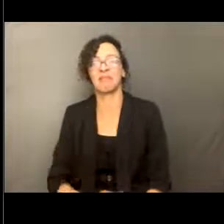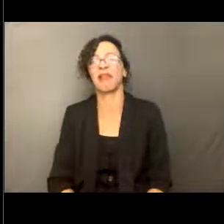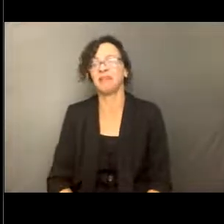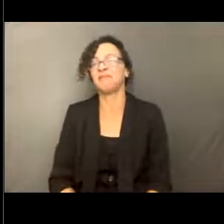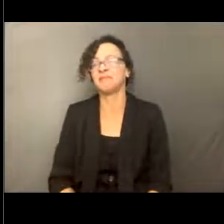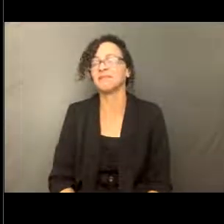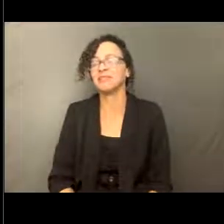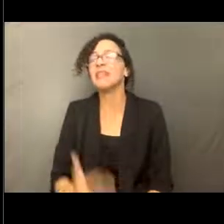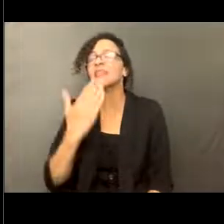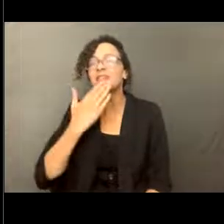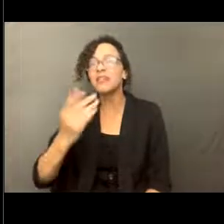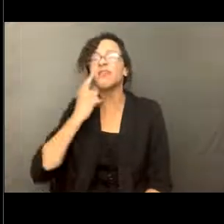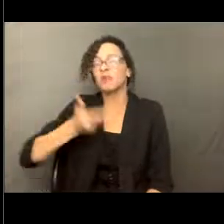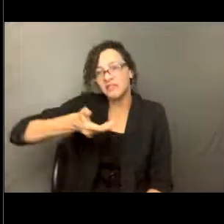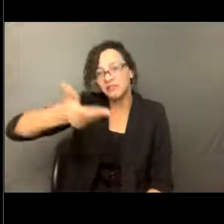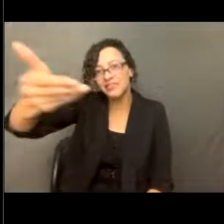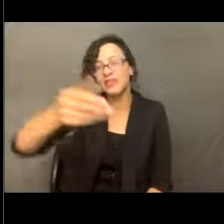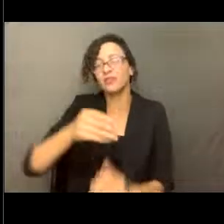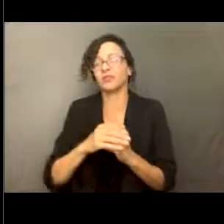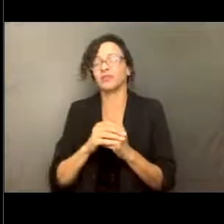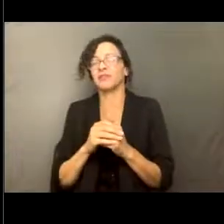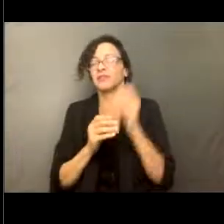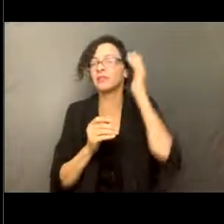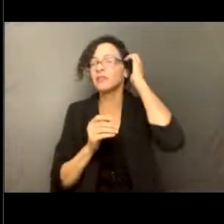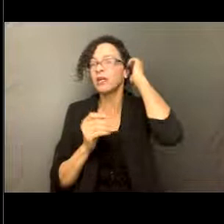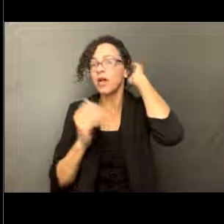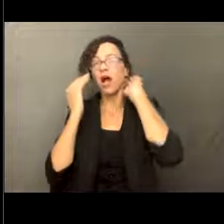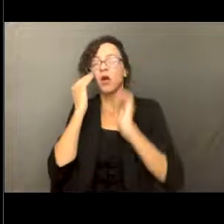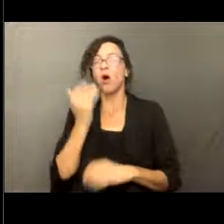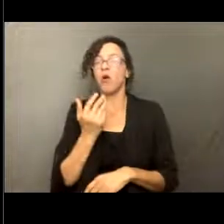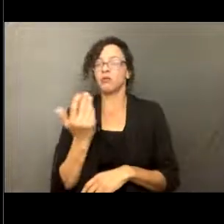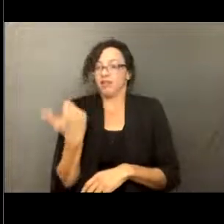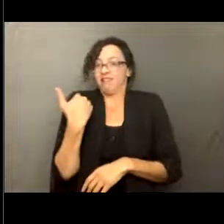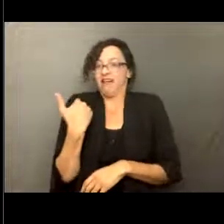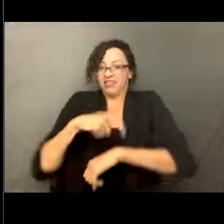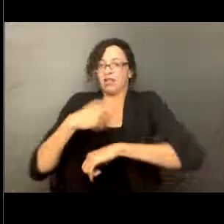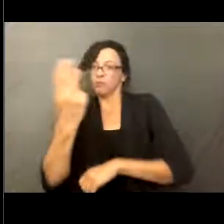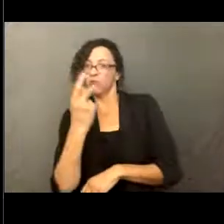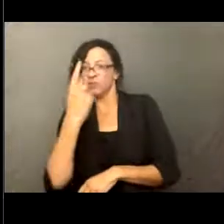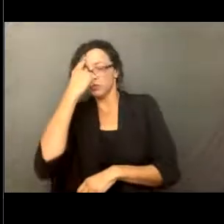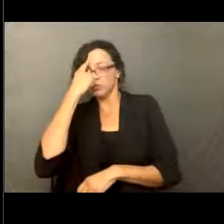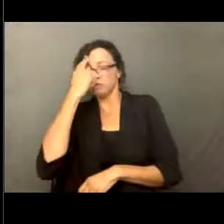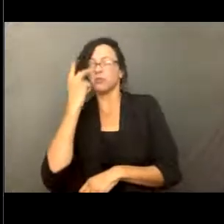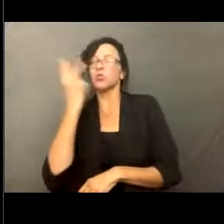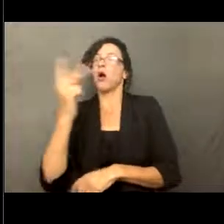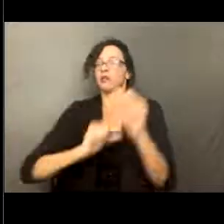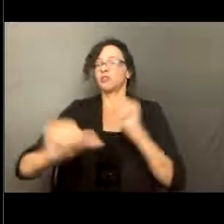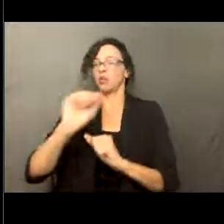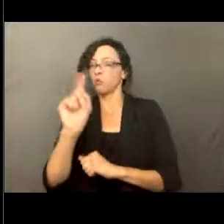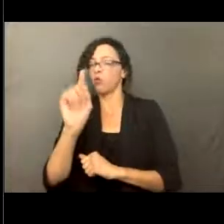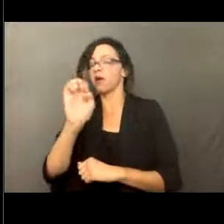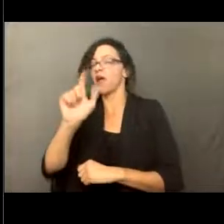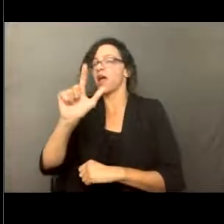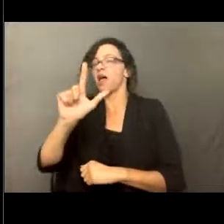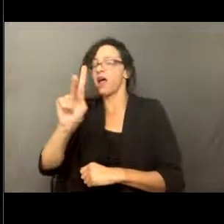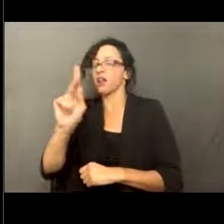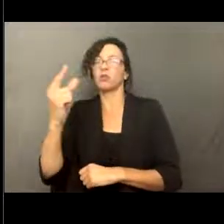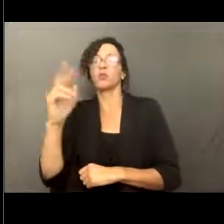And thank you for the invitation. I know that the last time you and I saw each other, we were in Elk Grove. And we were in the back